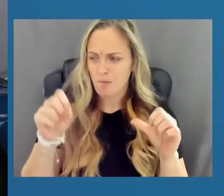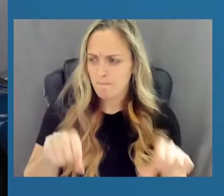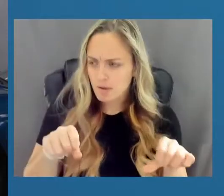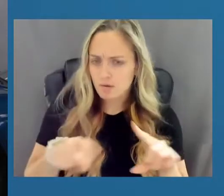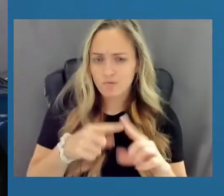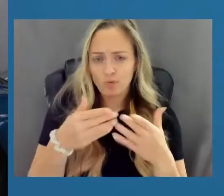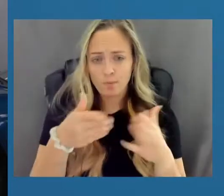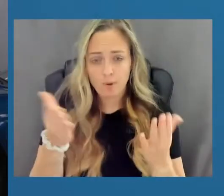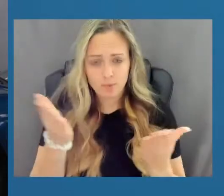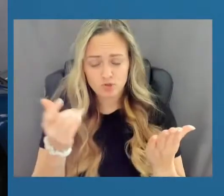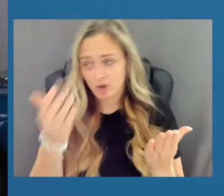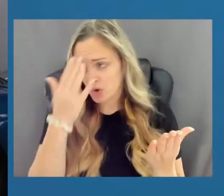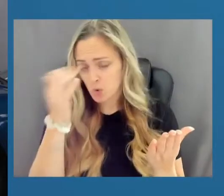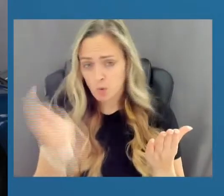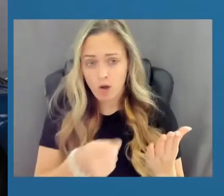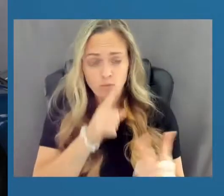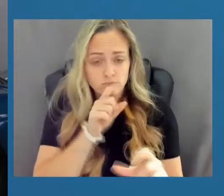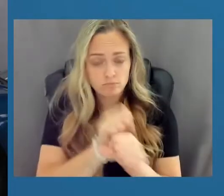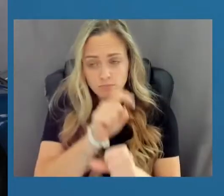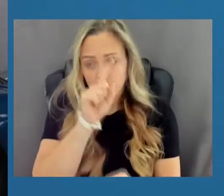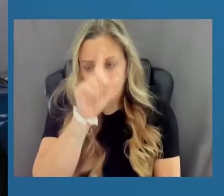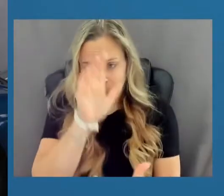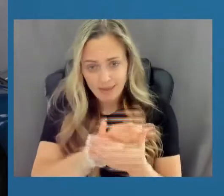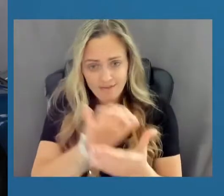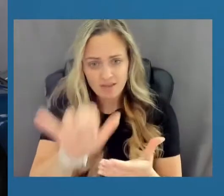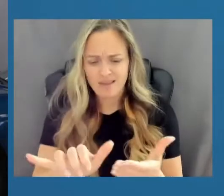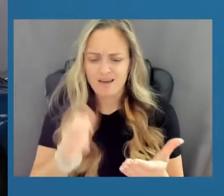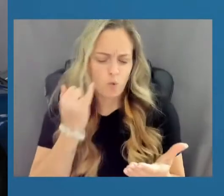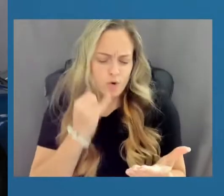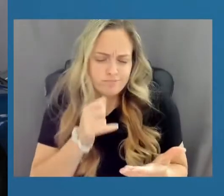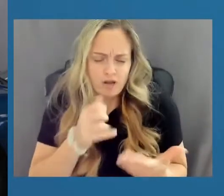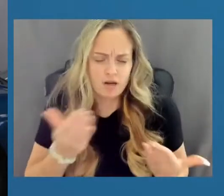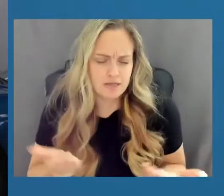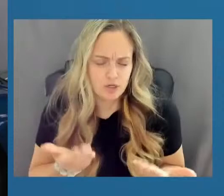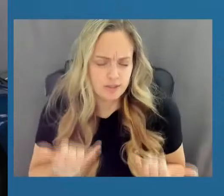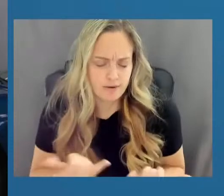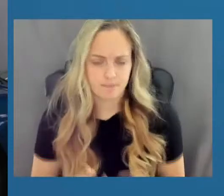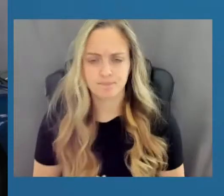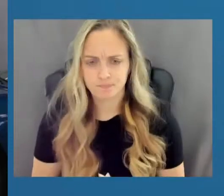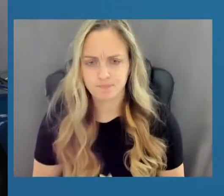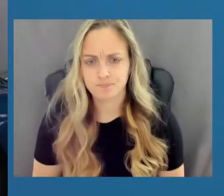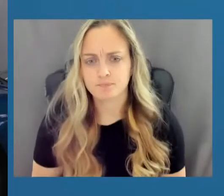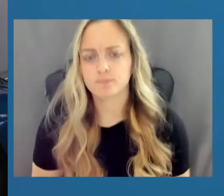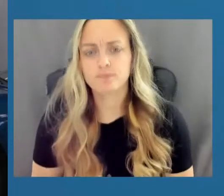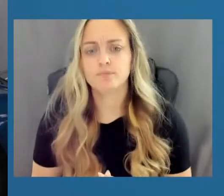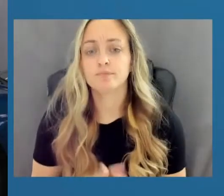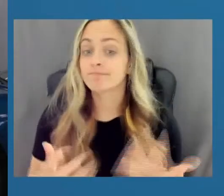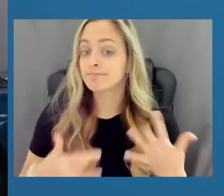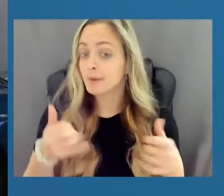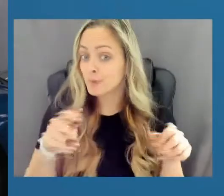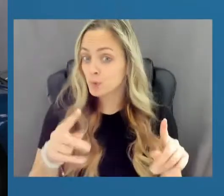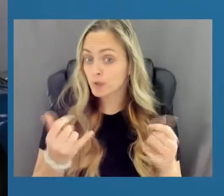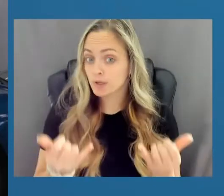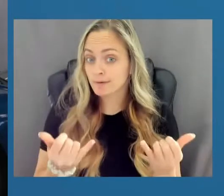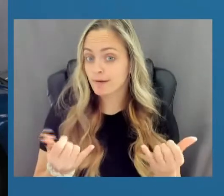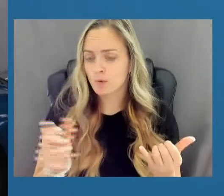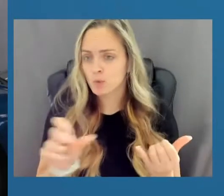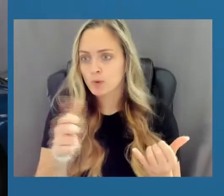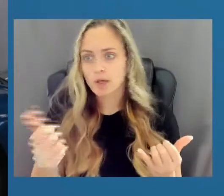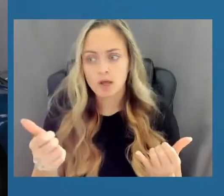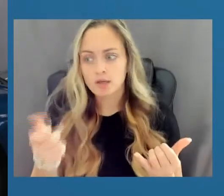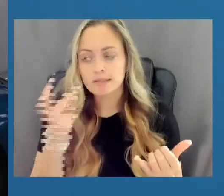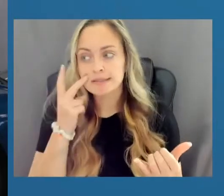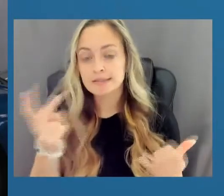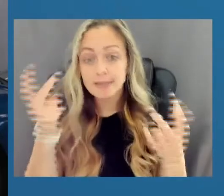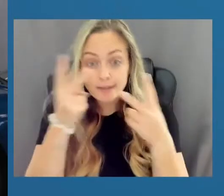all of you truly believe that, or you would not be here today. And I had the exciting opportunity to check out some of the